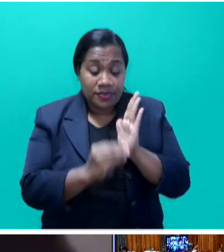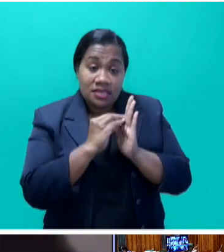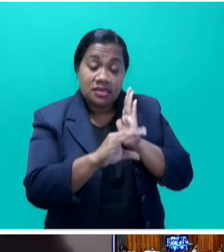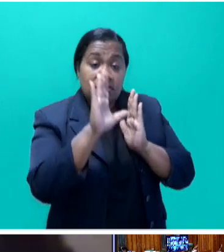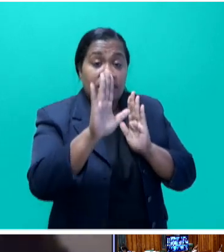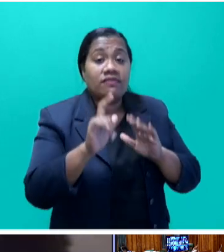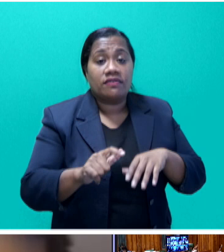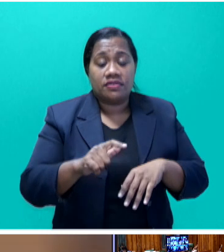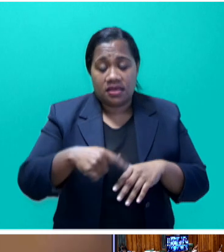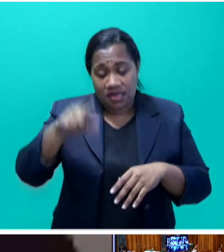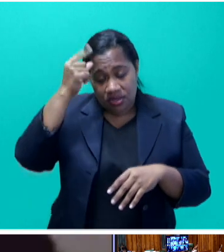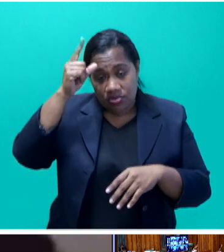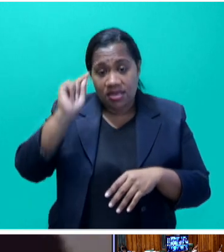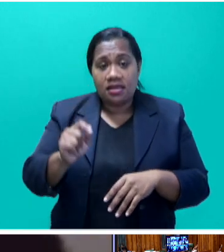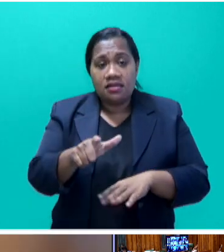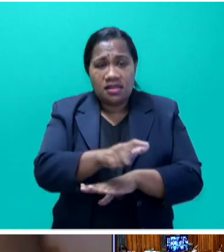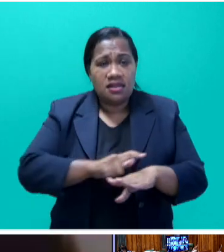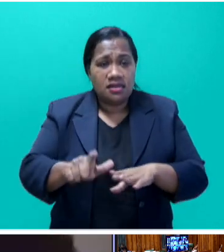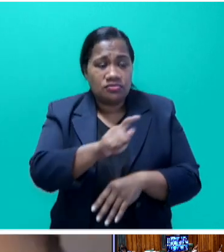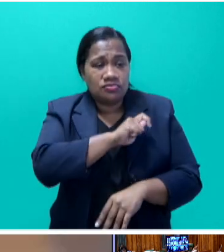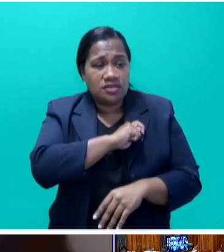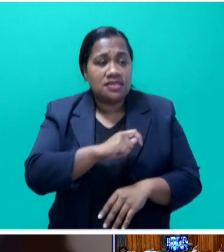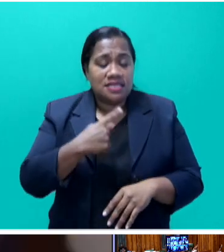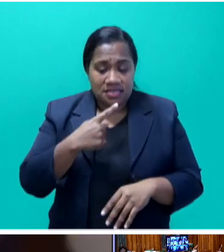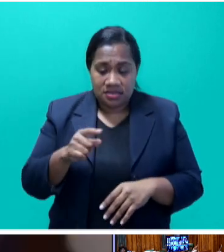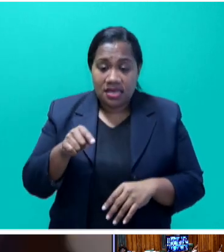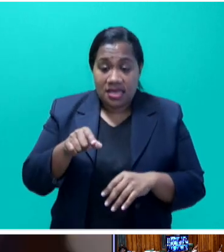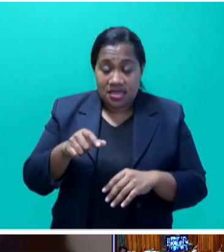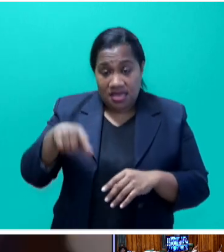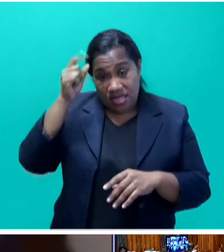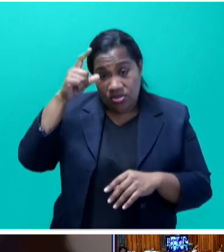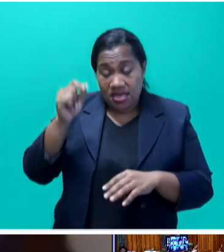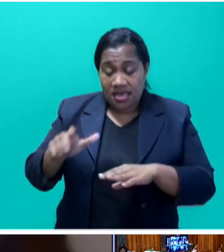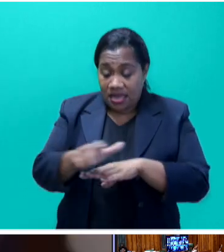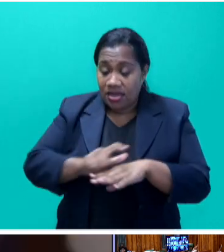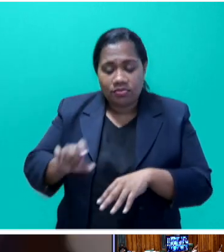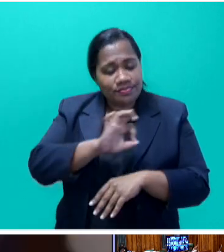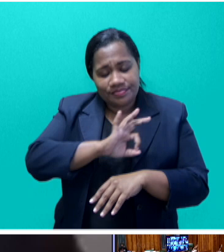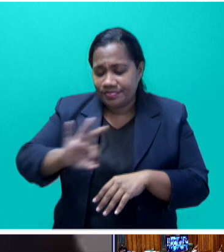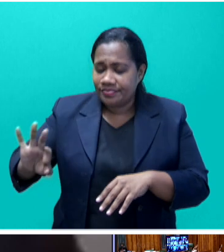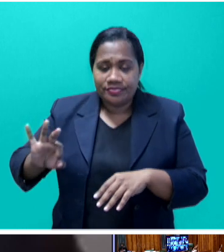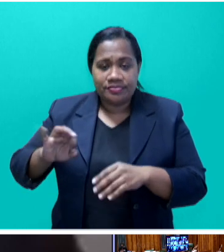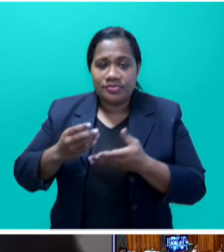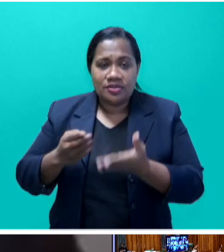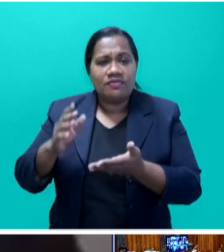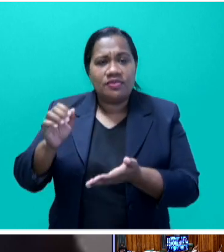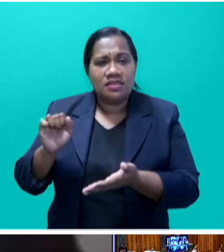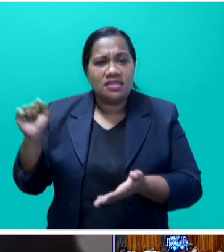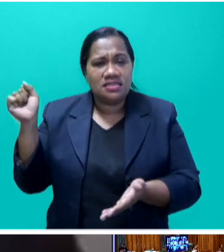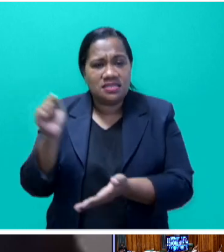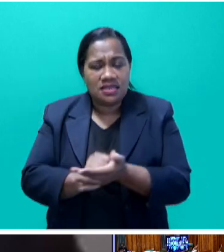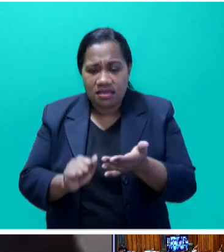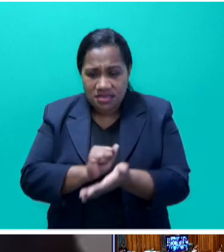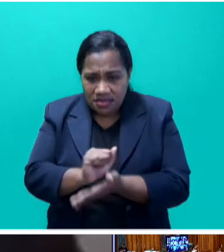Act also ensures that Itoke land shall not be alienated by sale, grant, transfer, or